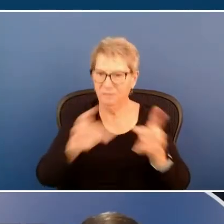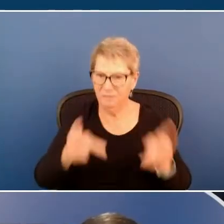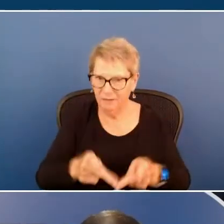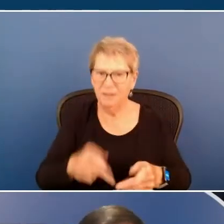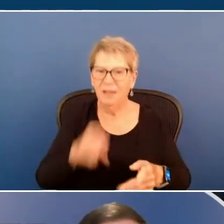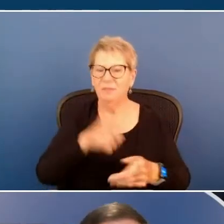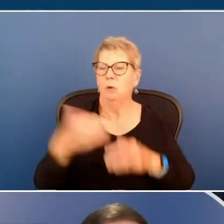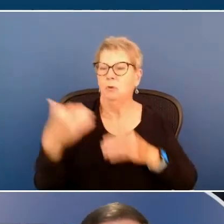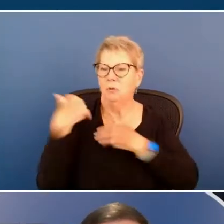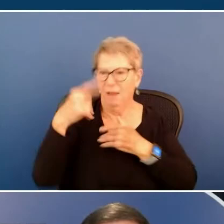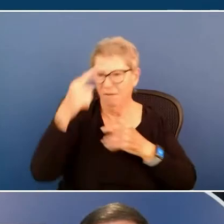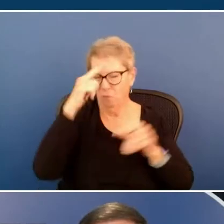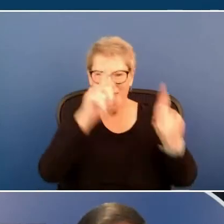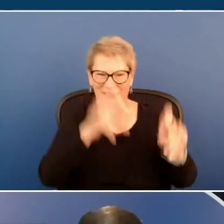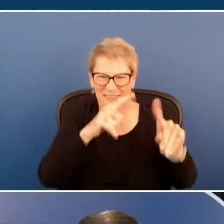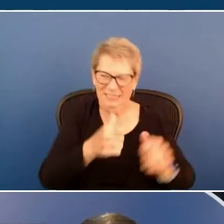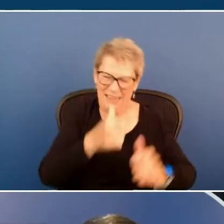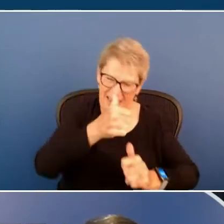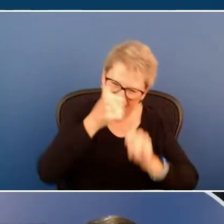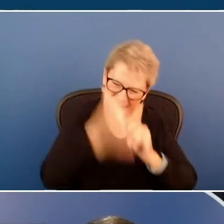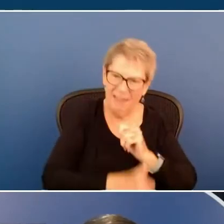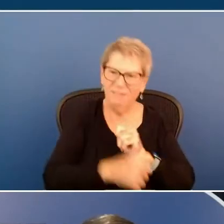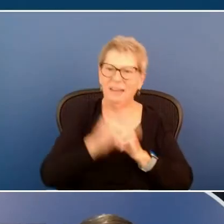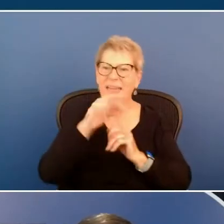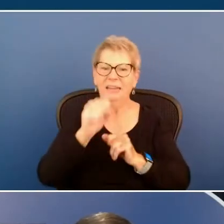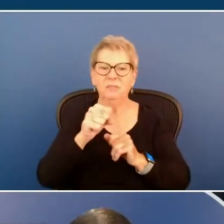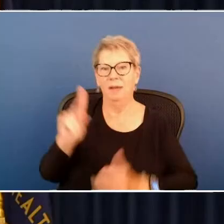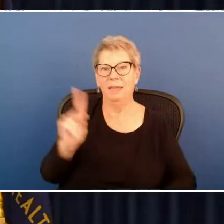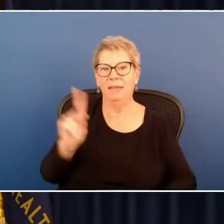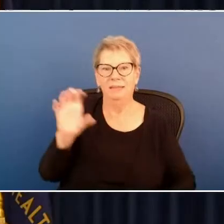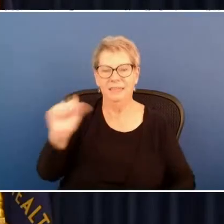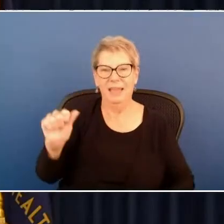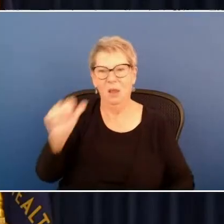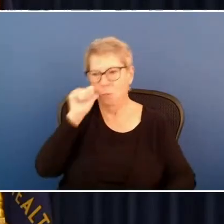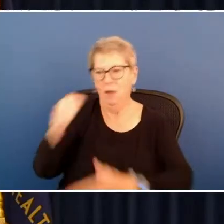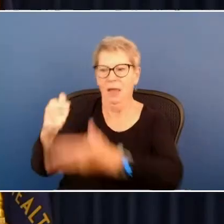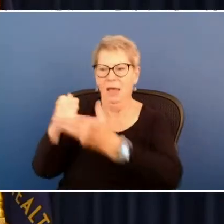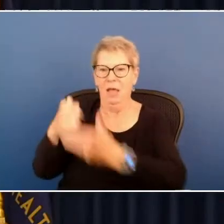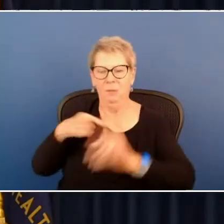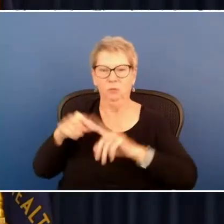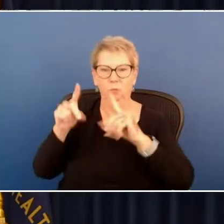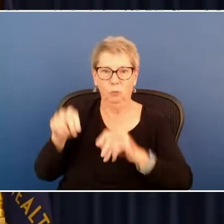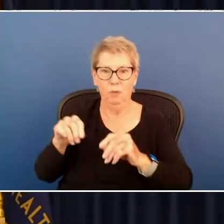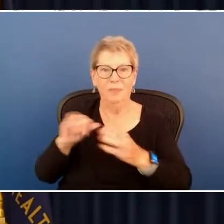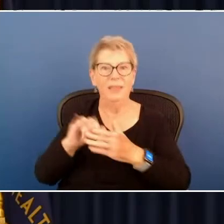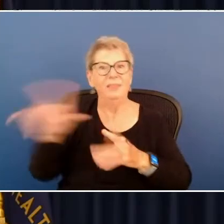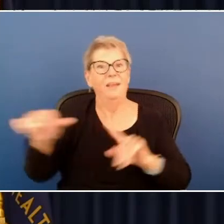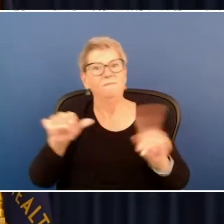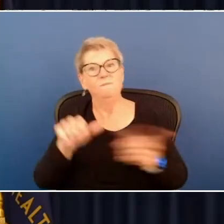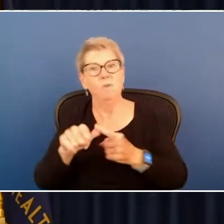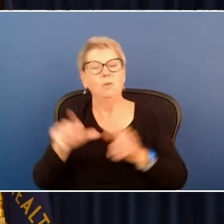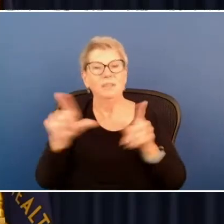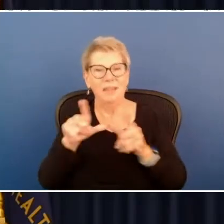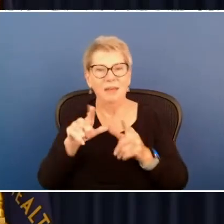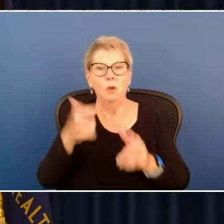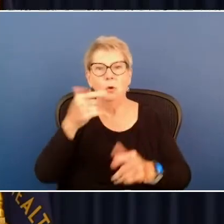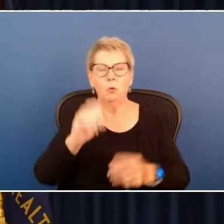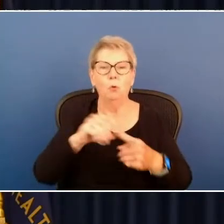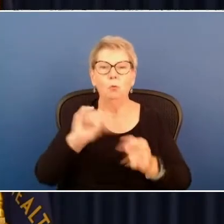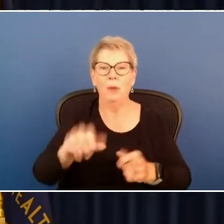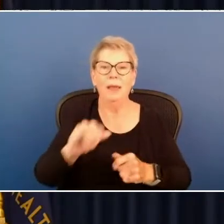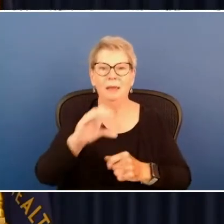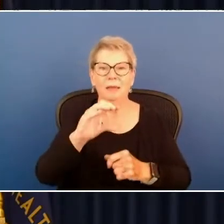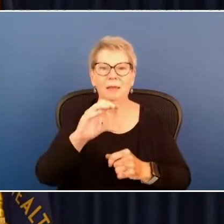the medical marijuana program officially launches in 2025. I love that the first license is going to an entity that